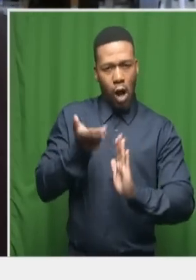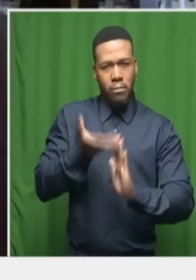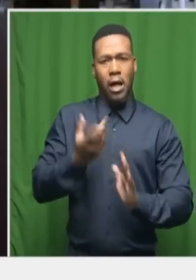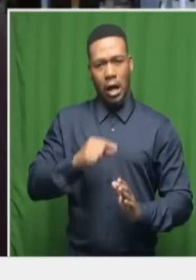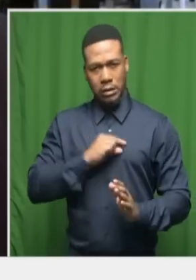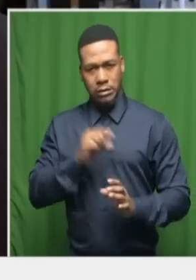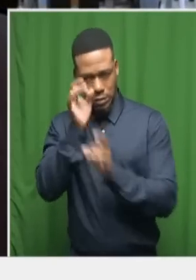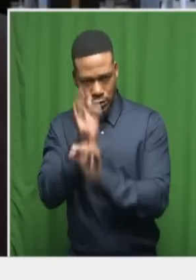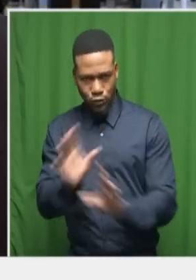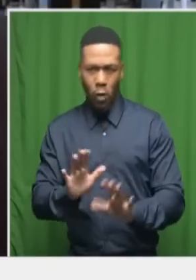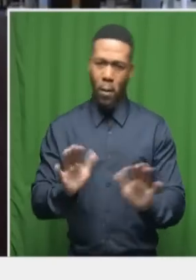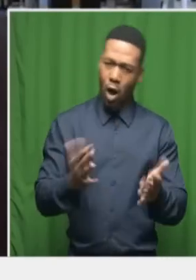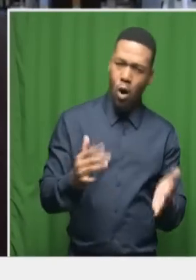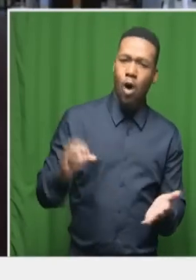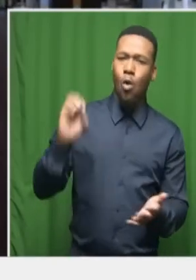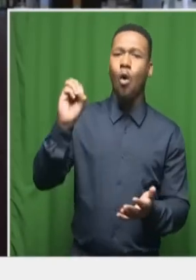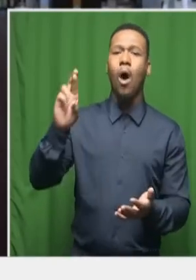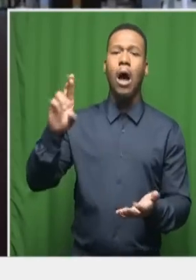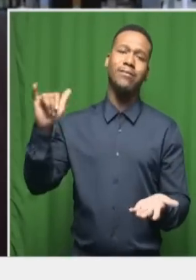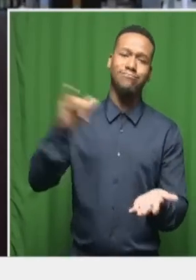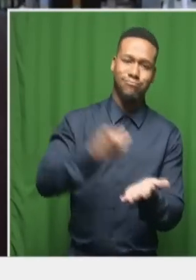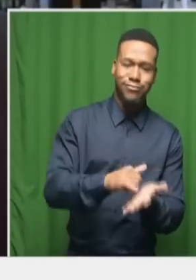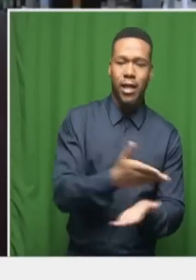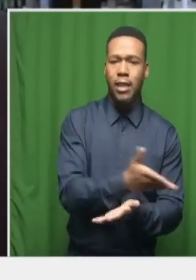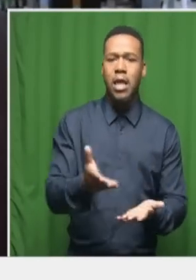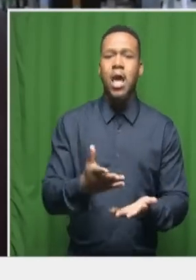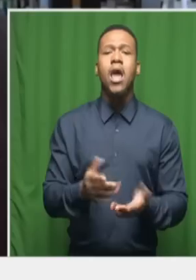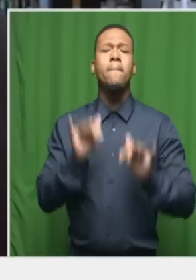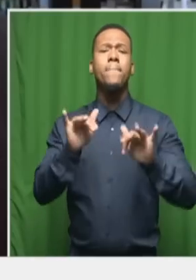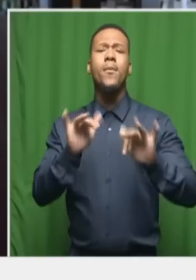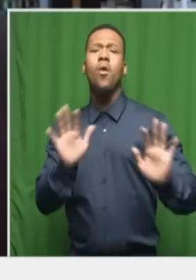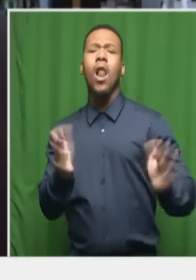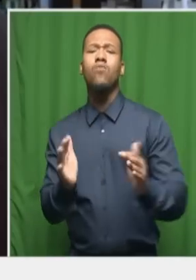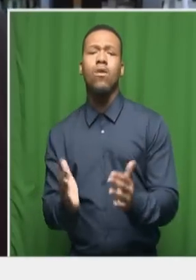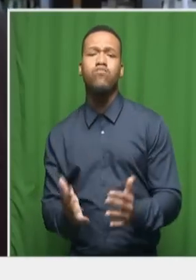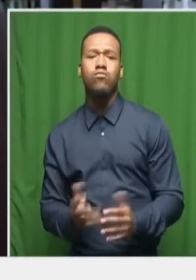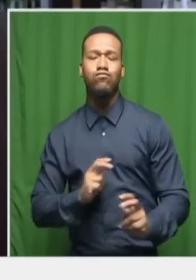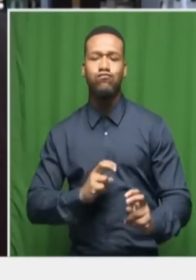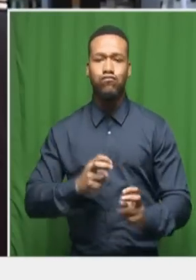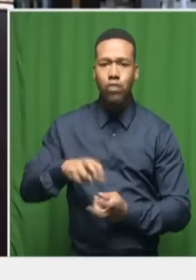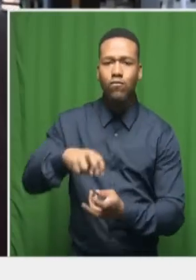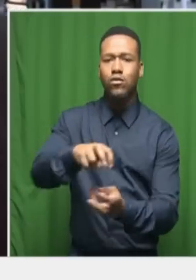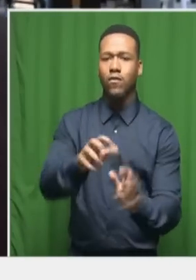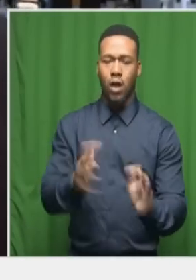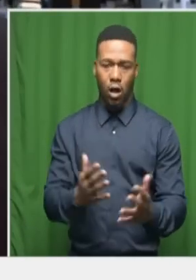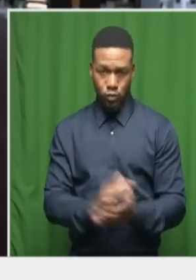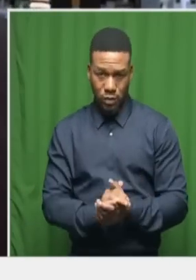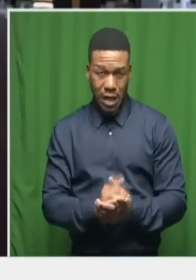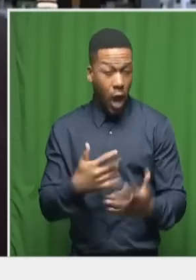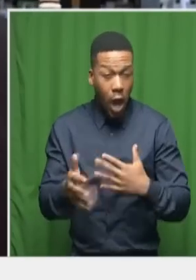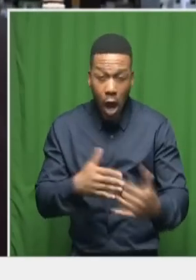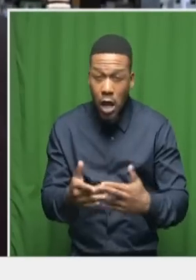airport and the happenings, and also just to help commuters realize their way to the airport, and just to see if there are any